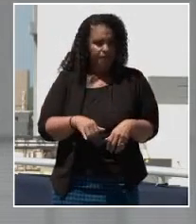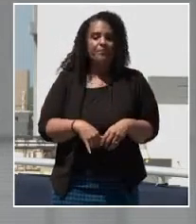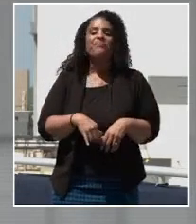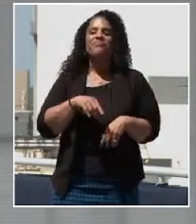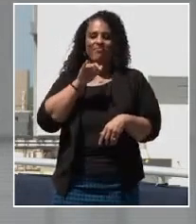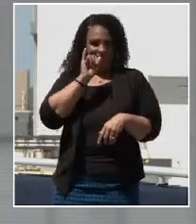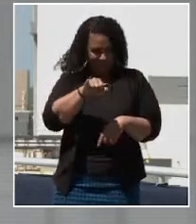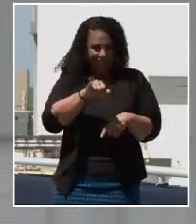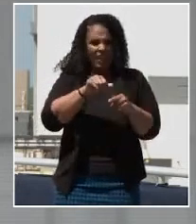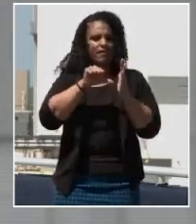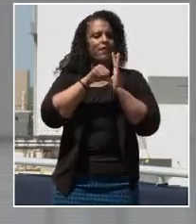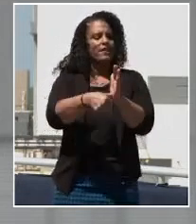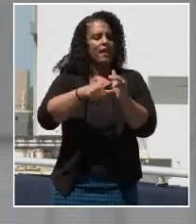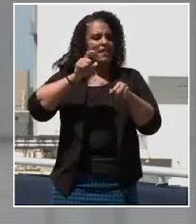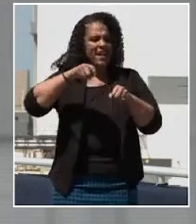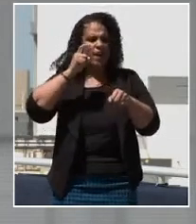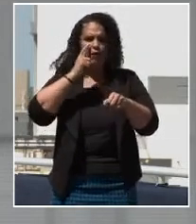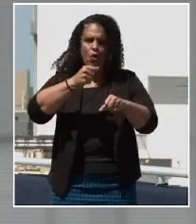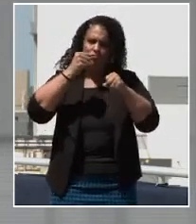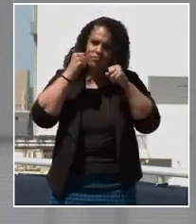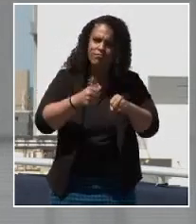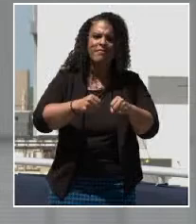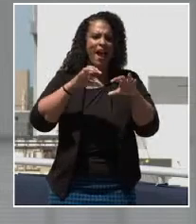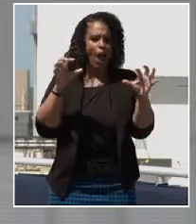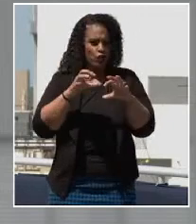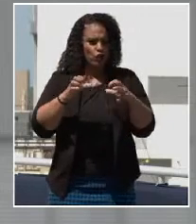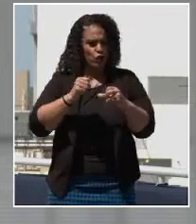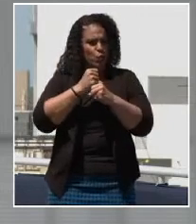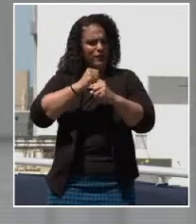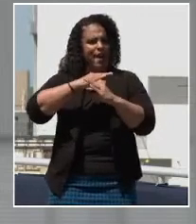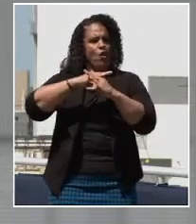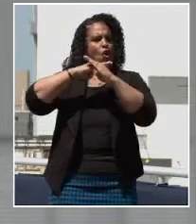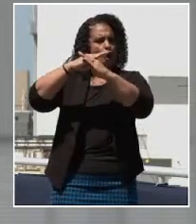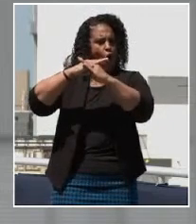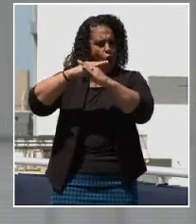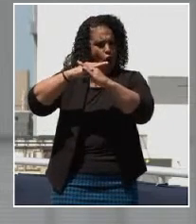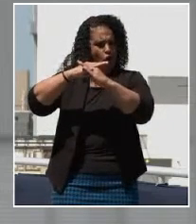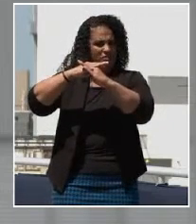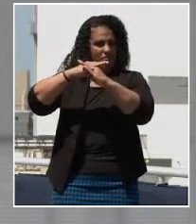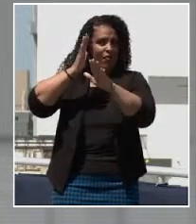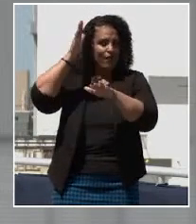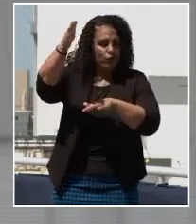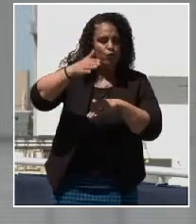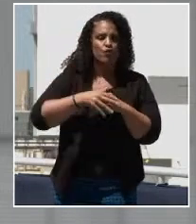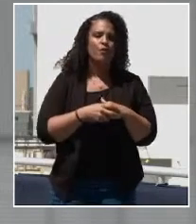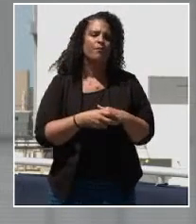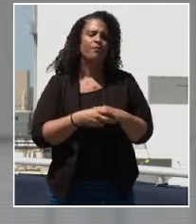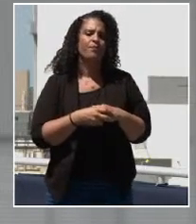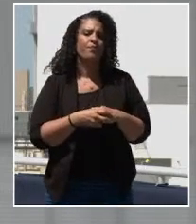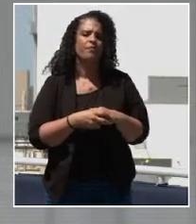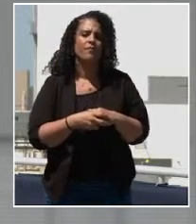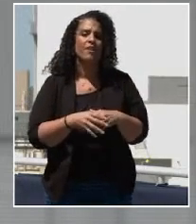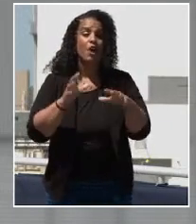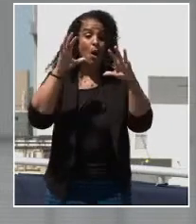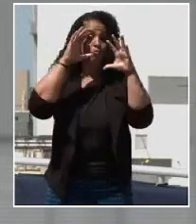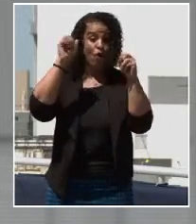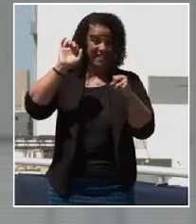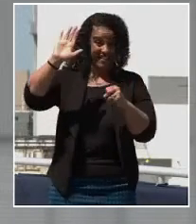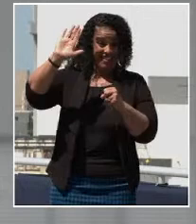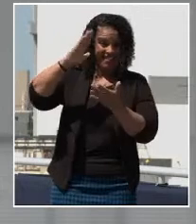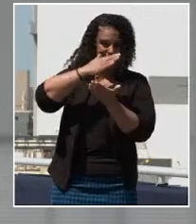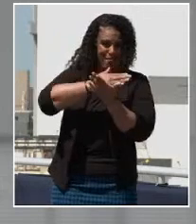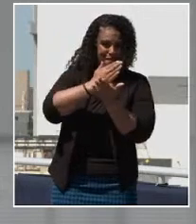underscores the need for bold action to safeguard our future president's